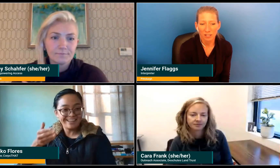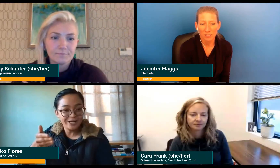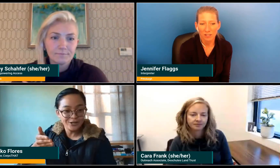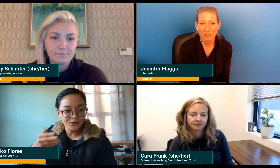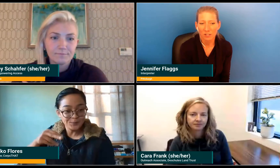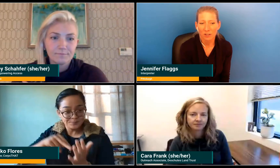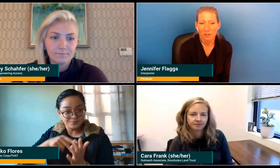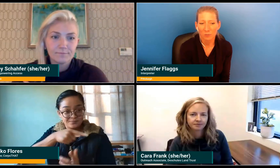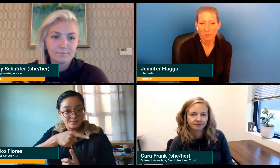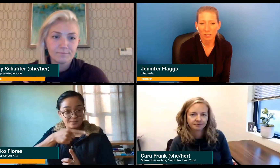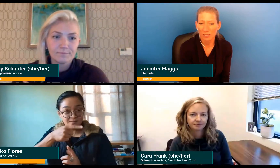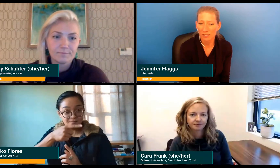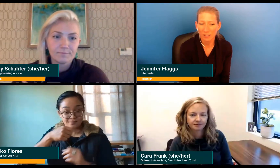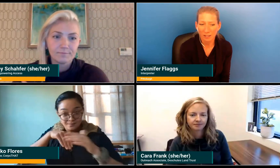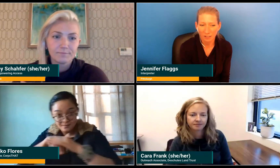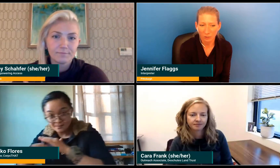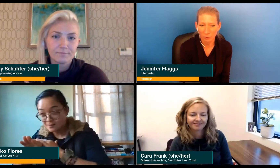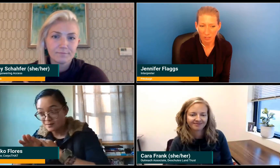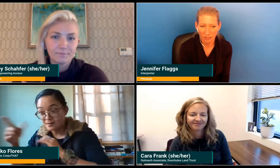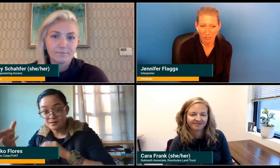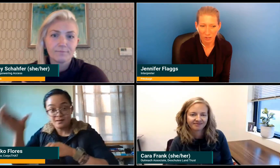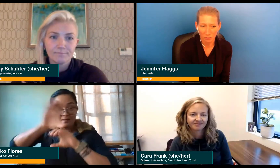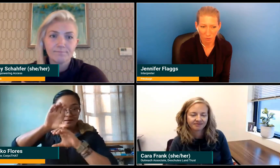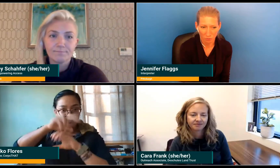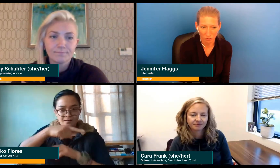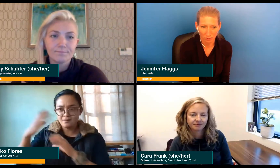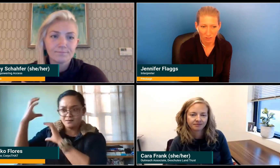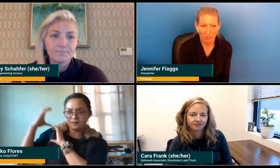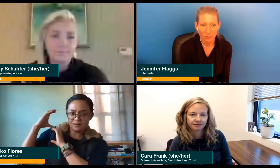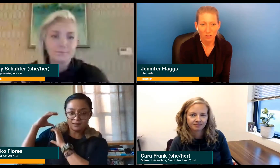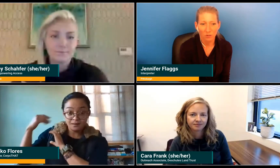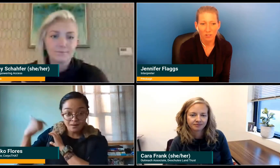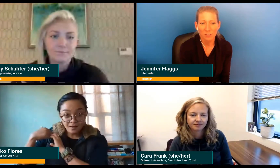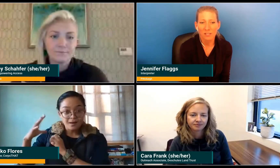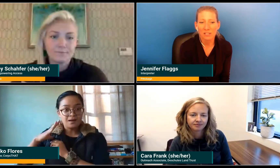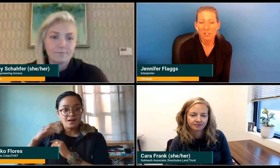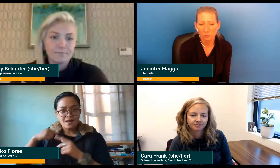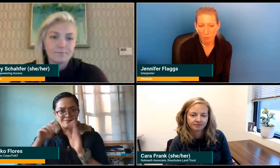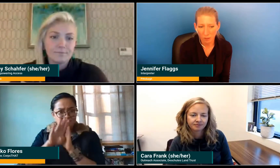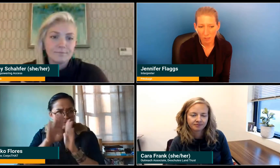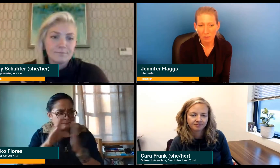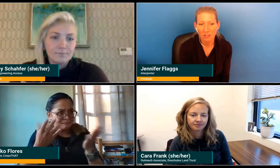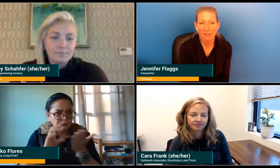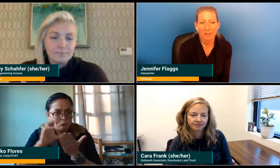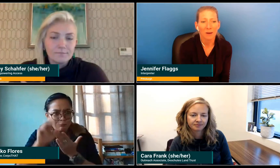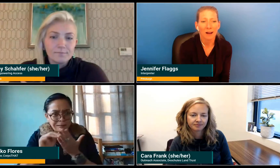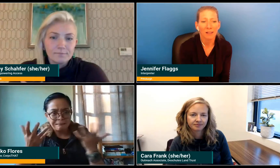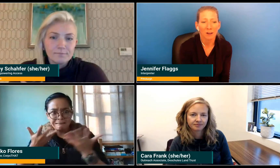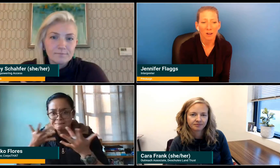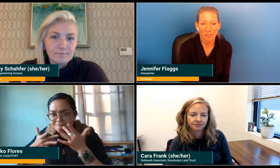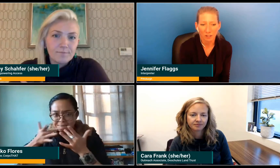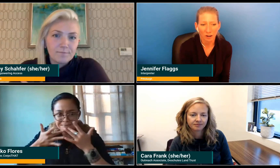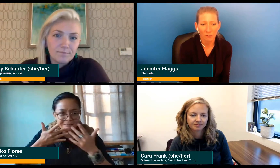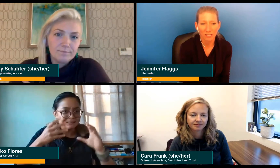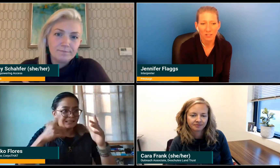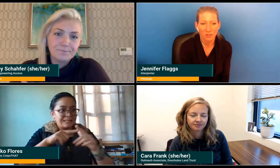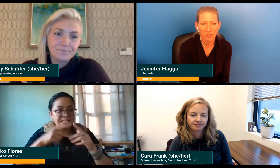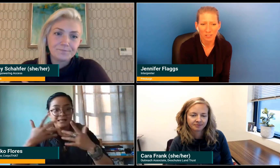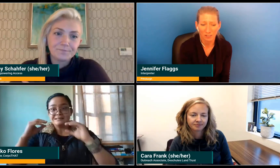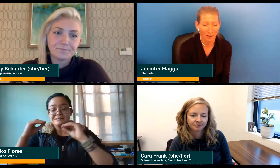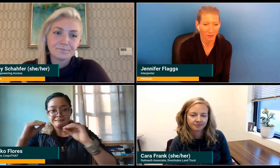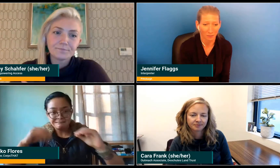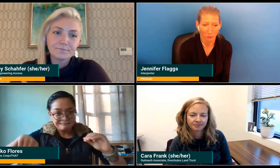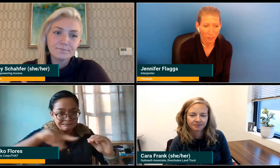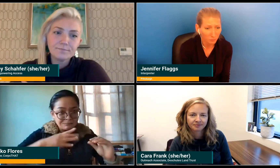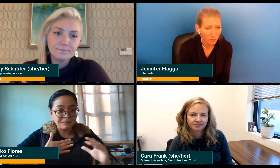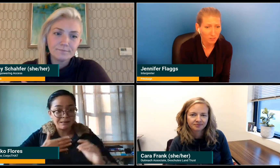teaching ASL to their other employees is not included in that job description. So this is an additional responsibility that they're piling onto their everyday duties.